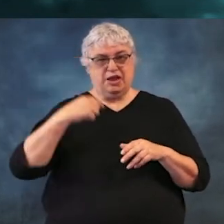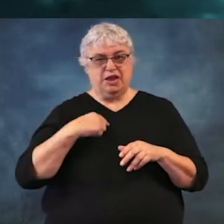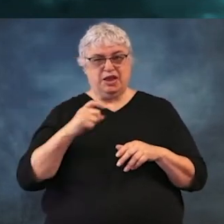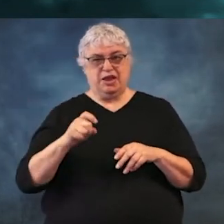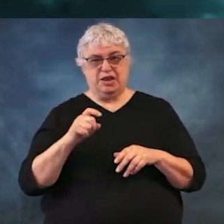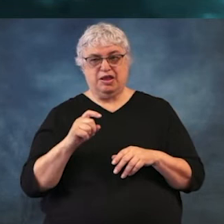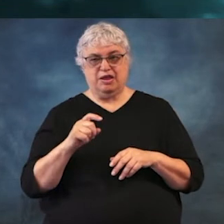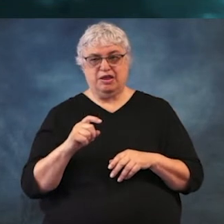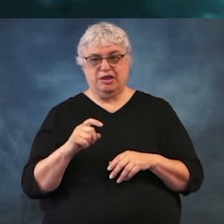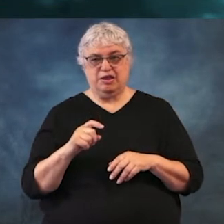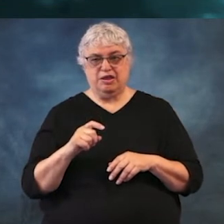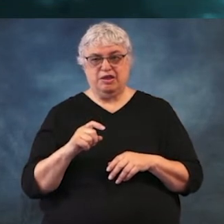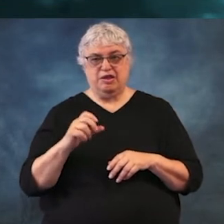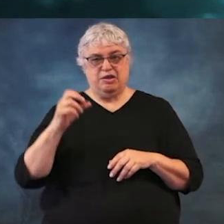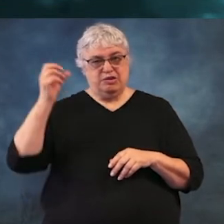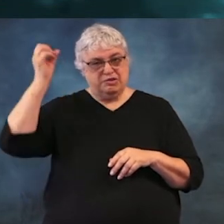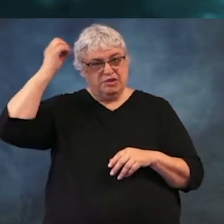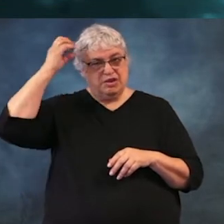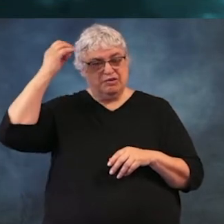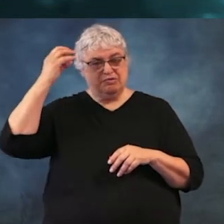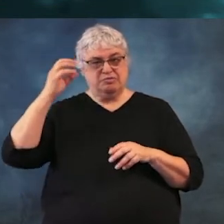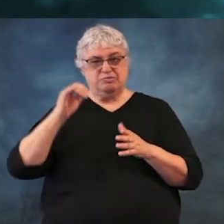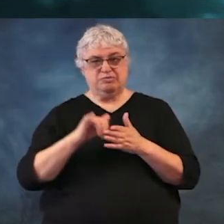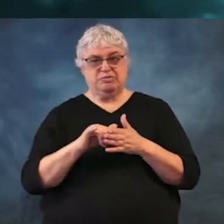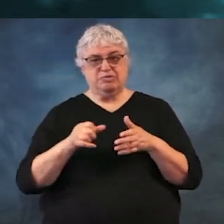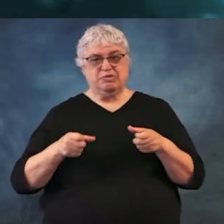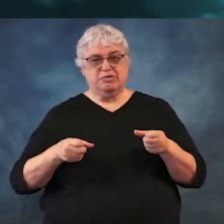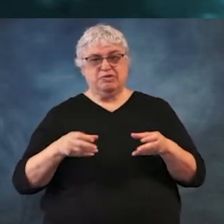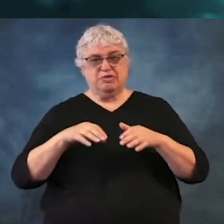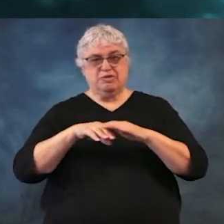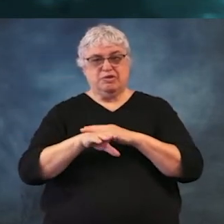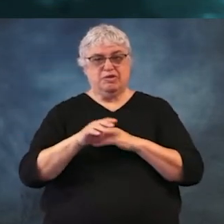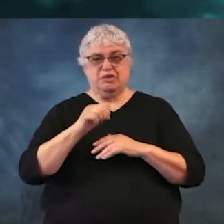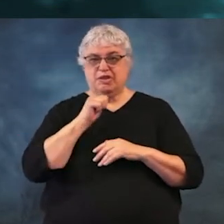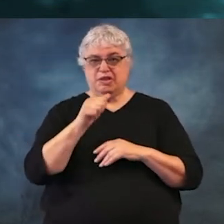need a shower, a roll-in shower,